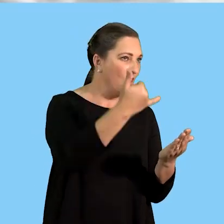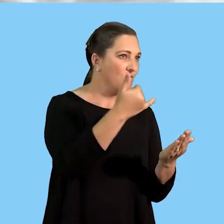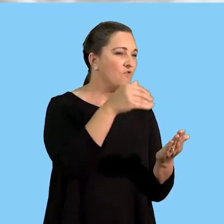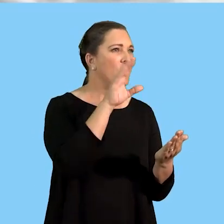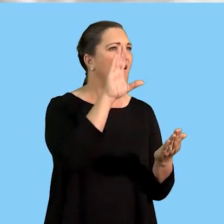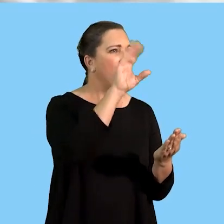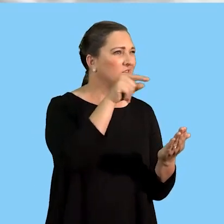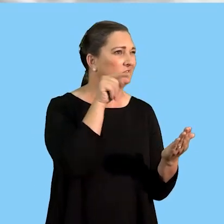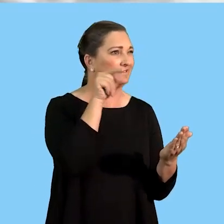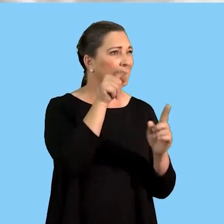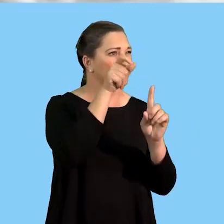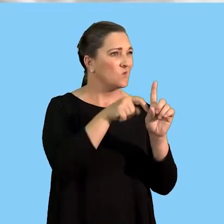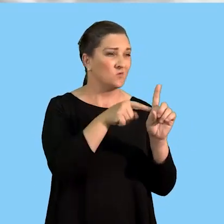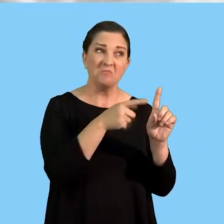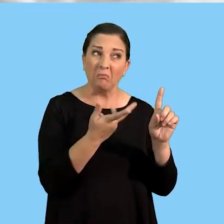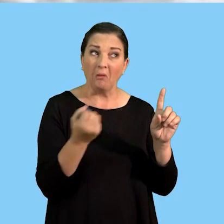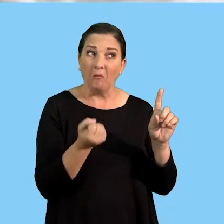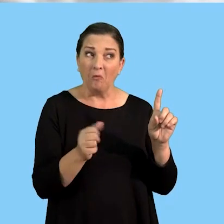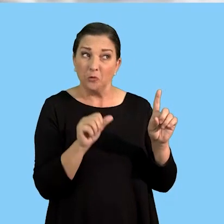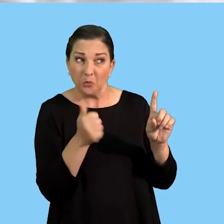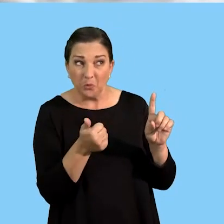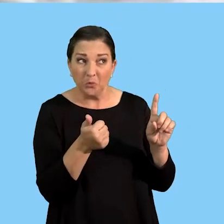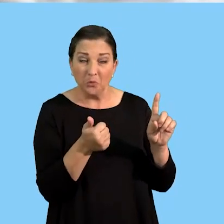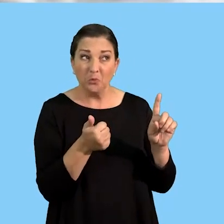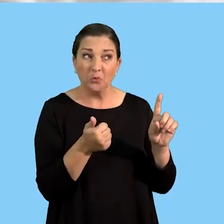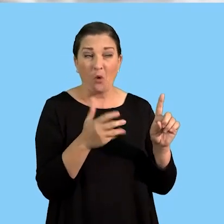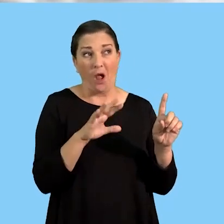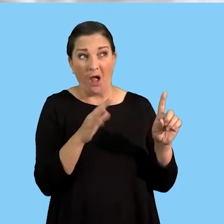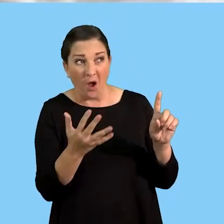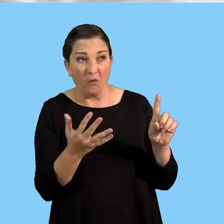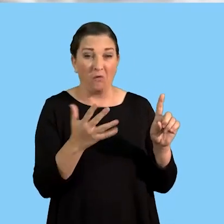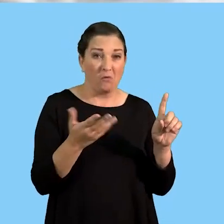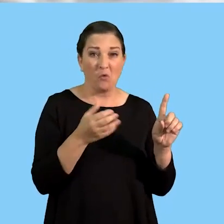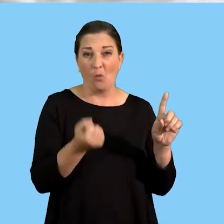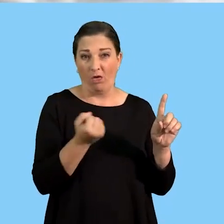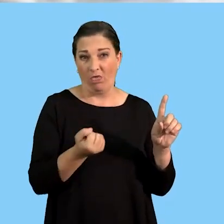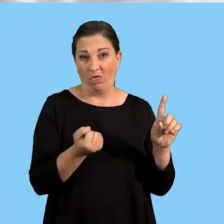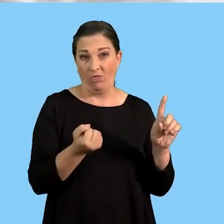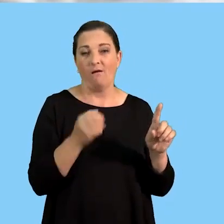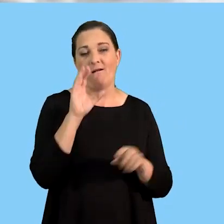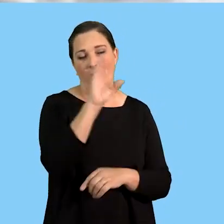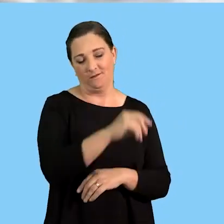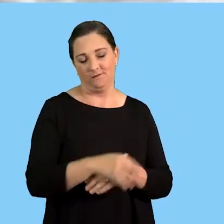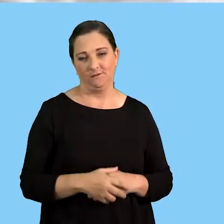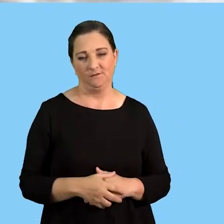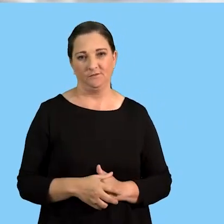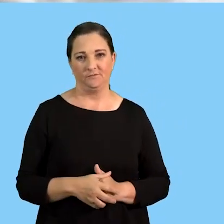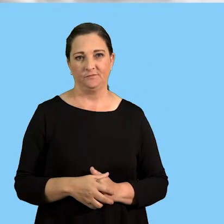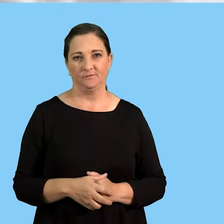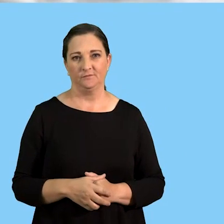what kind of an employee are you, and then if you are good as an employee or not.